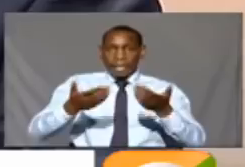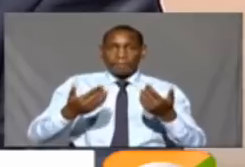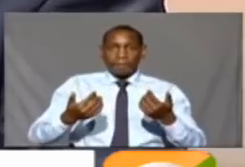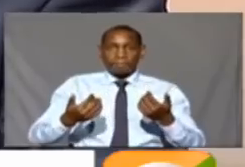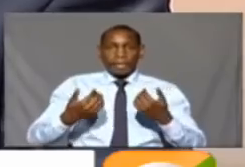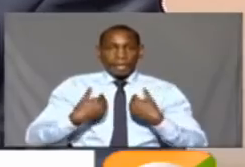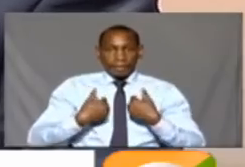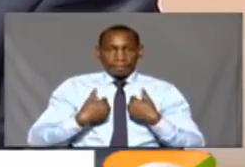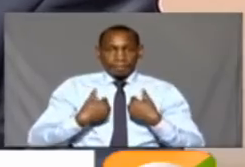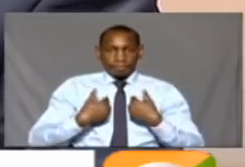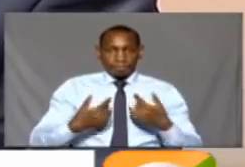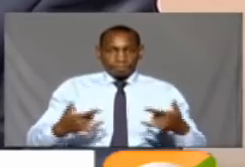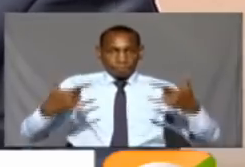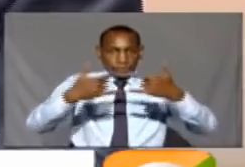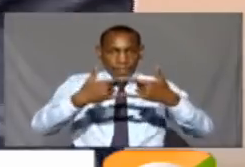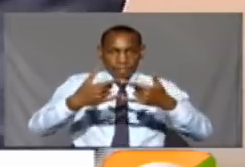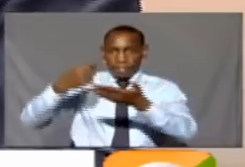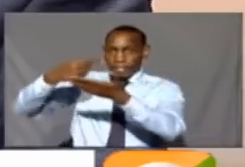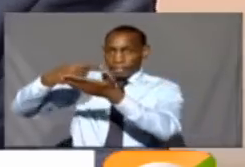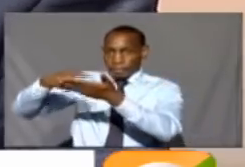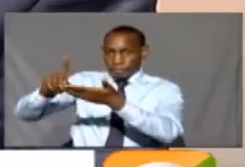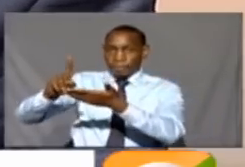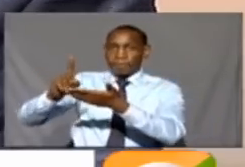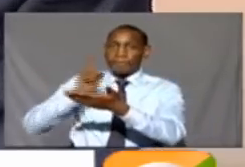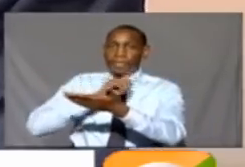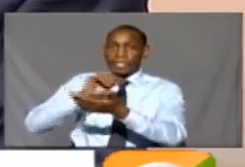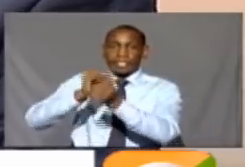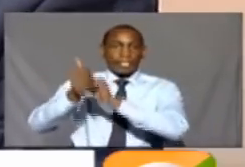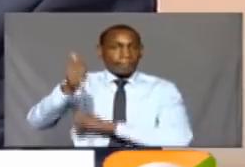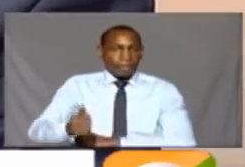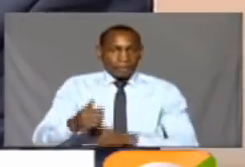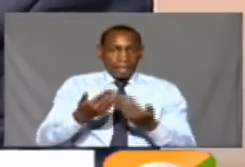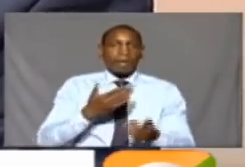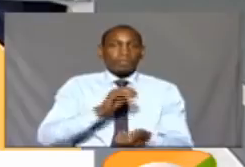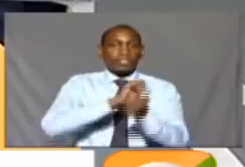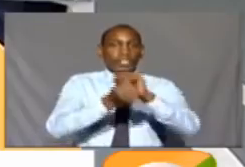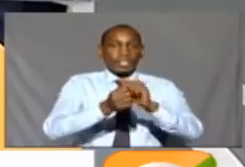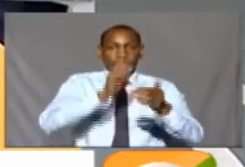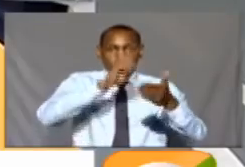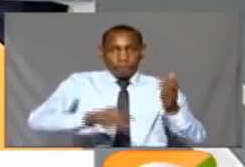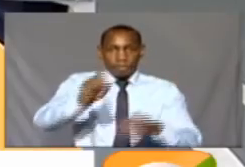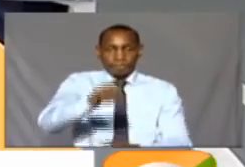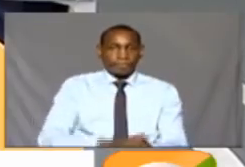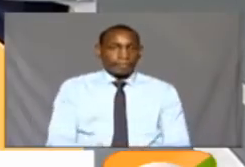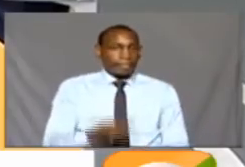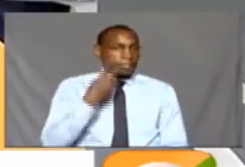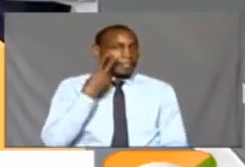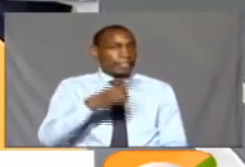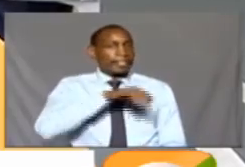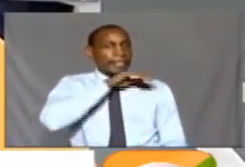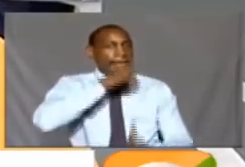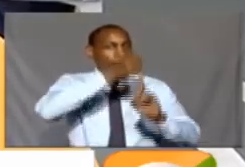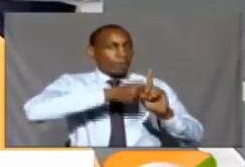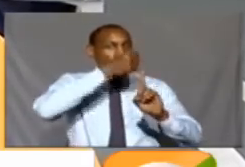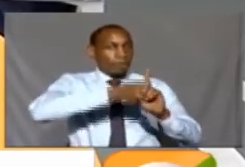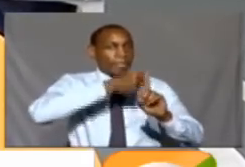center. Tulipitisha, hatujabadilisha. What do we change now? We've seen the voice of Raila Odinga quite strongly on BBI matters. Have